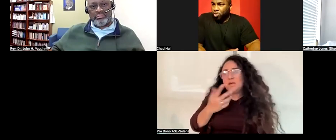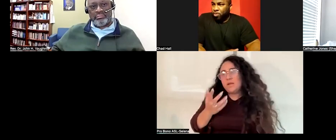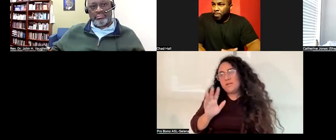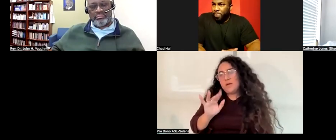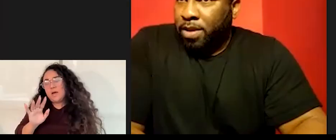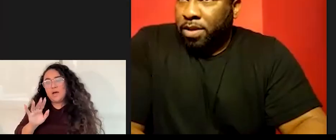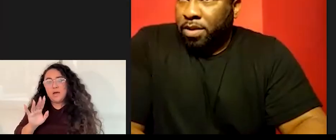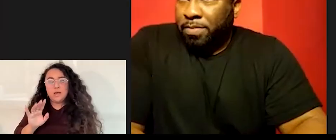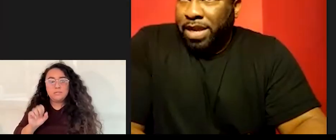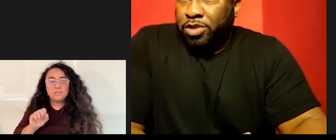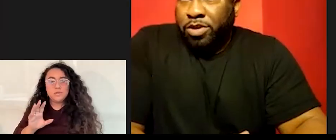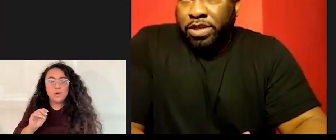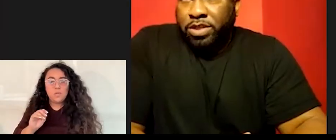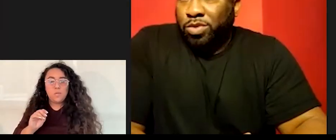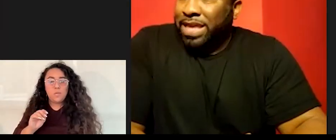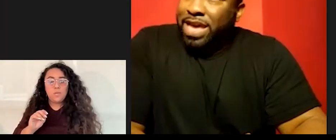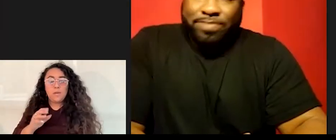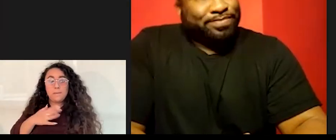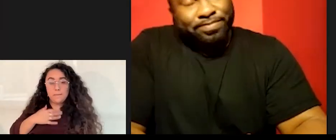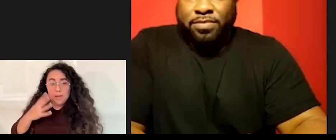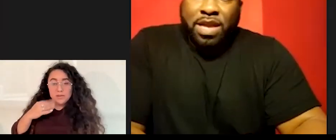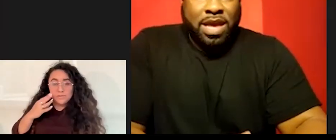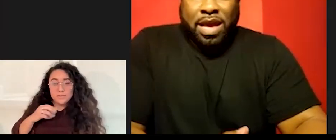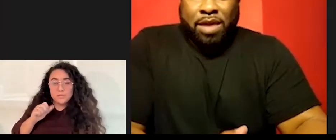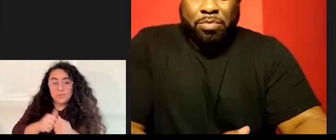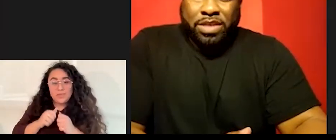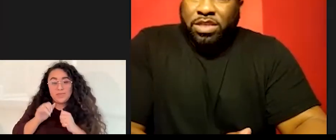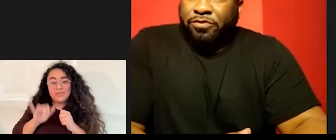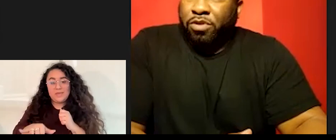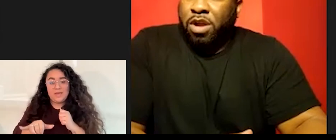So my experience with that, I would beg to differ.